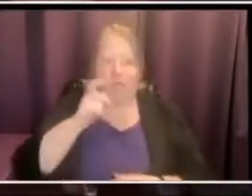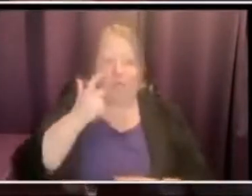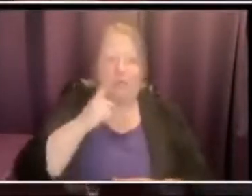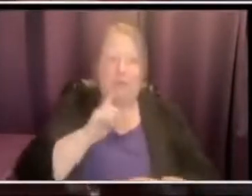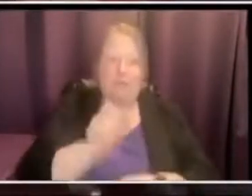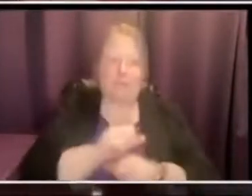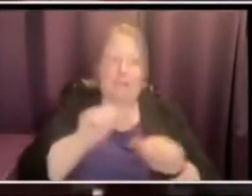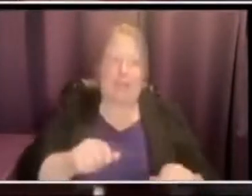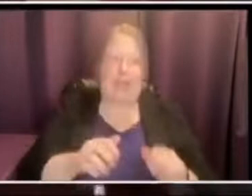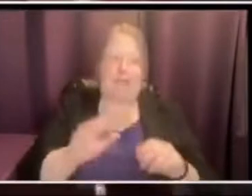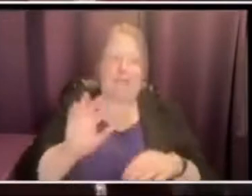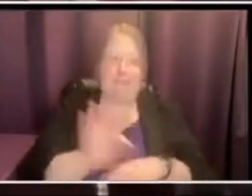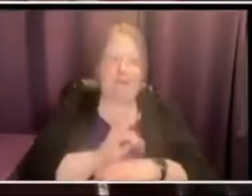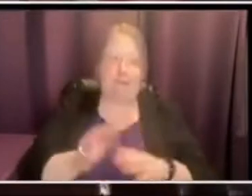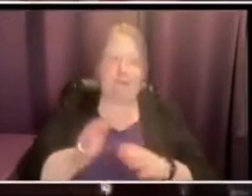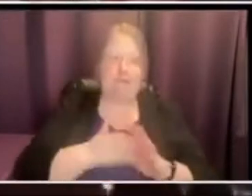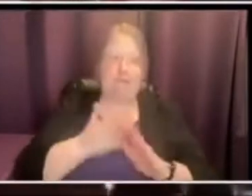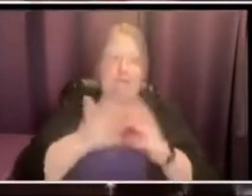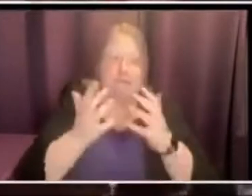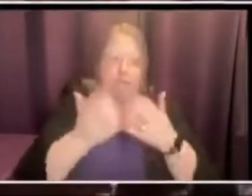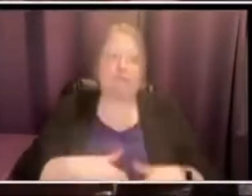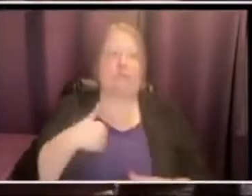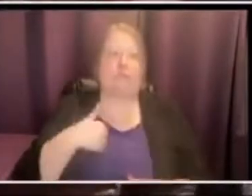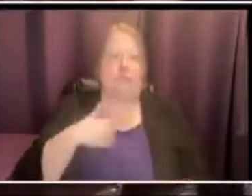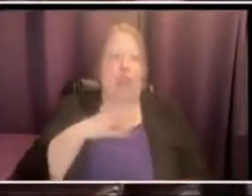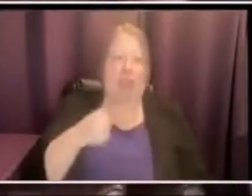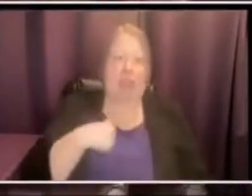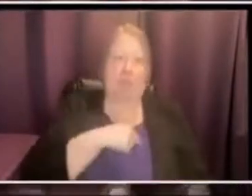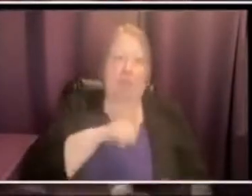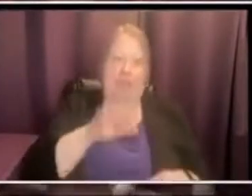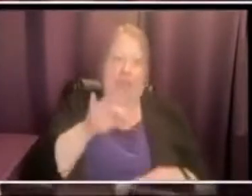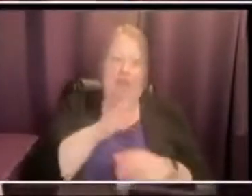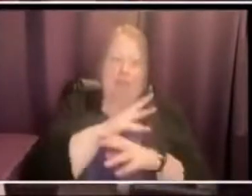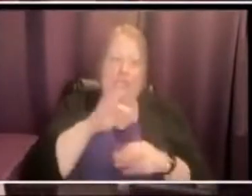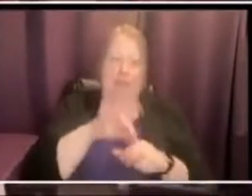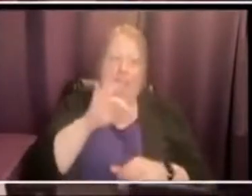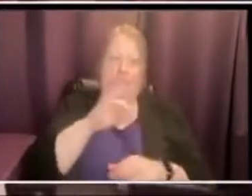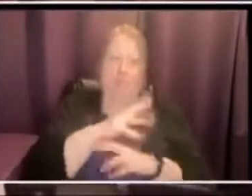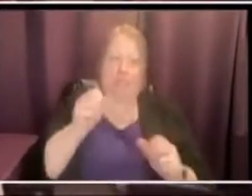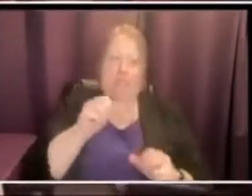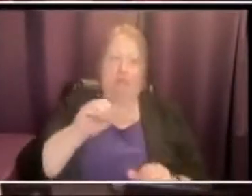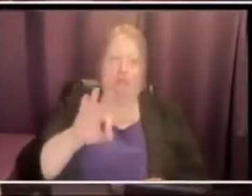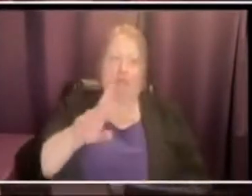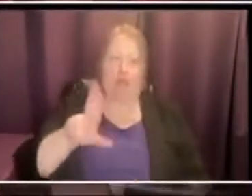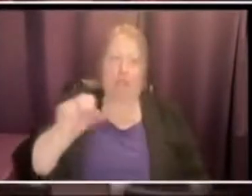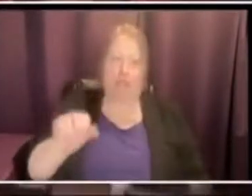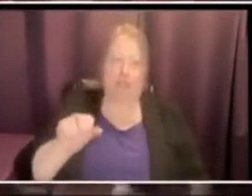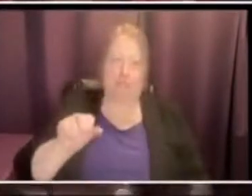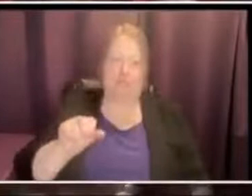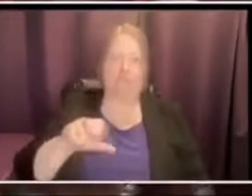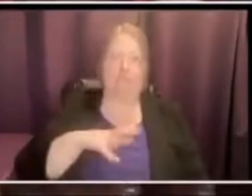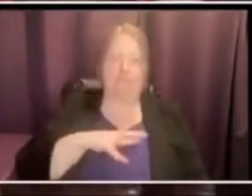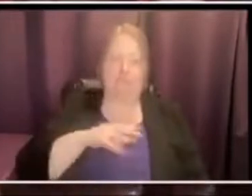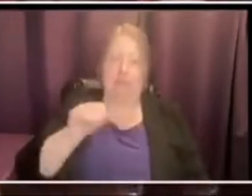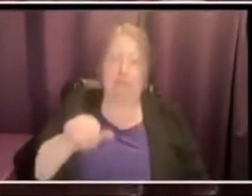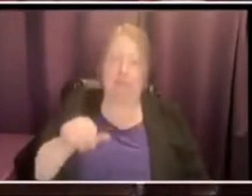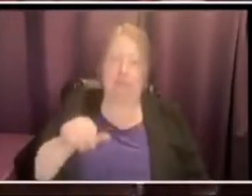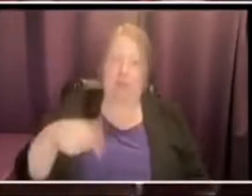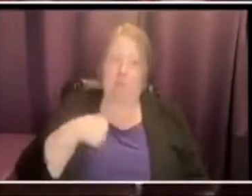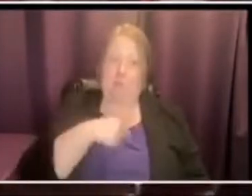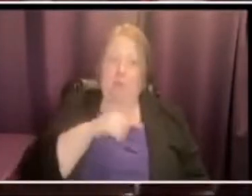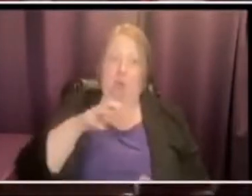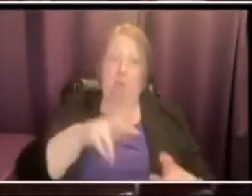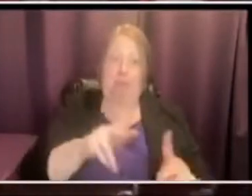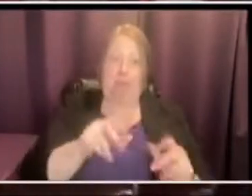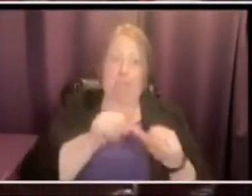can elect a president of the United States. Did we go back into session? We did go back into session,